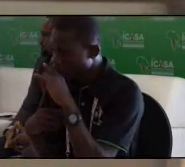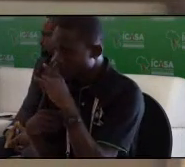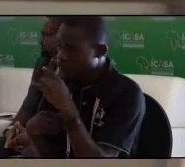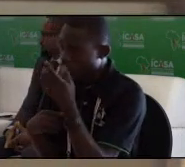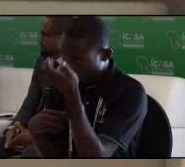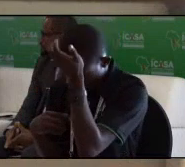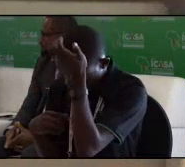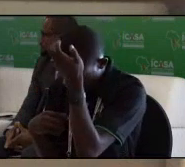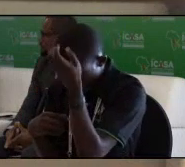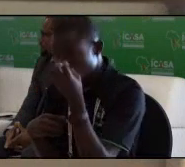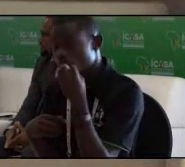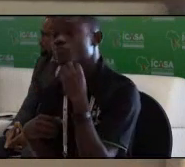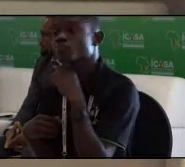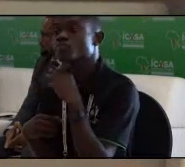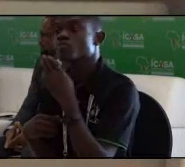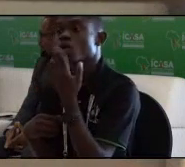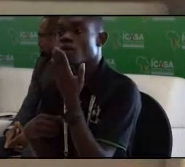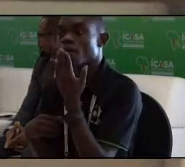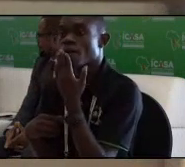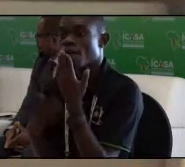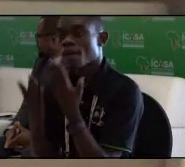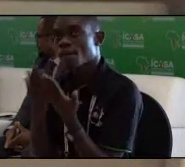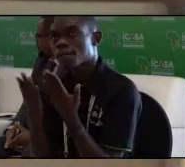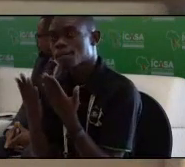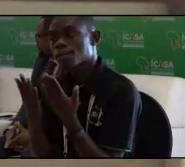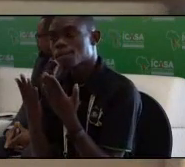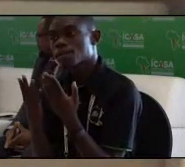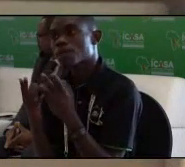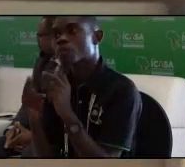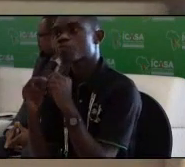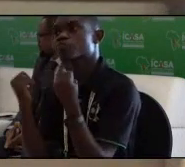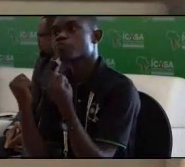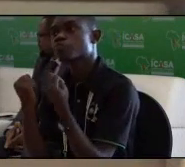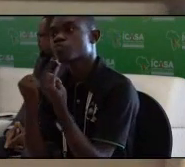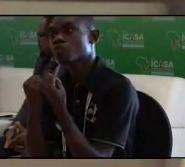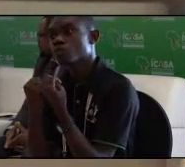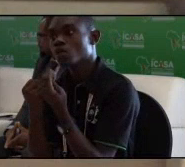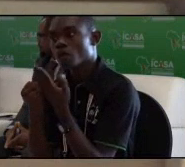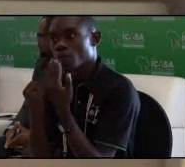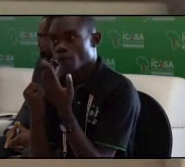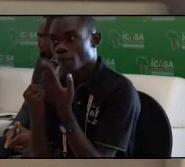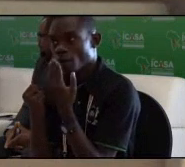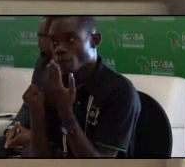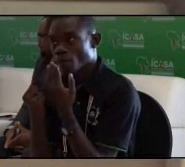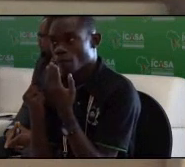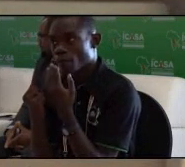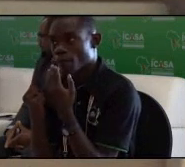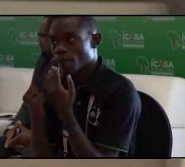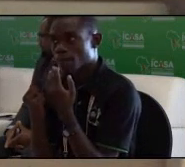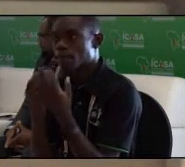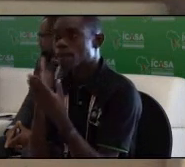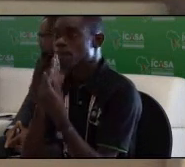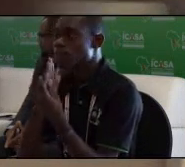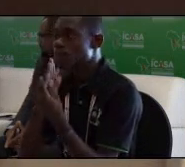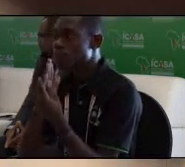in a pharmacy. So we've been working with the NDA, the National Drug Authority in Uganda, the equivalent of FDA